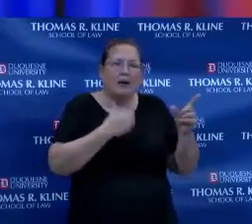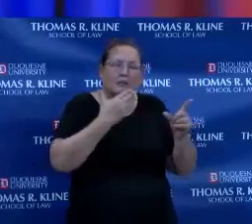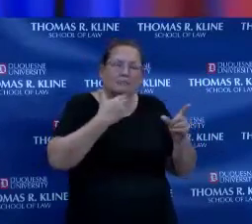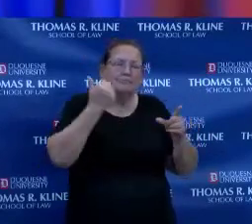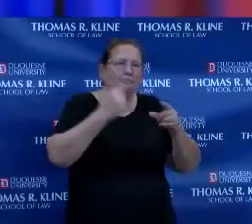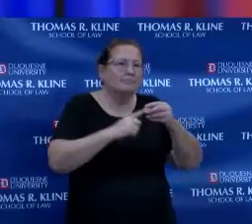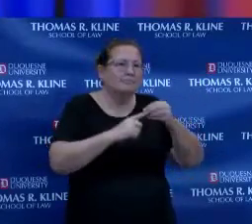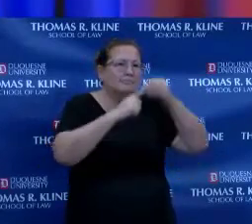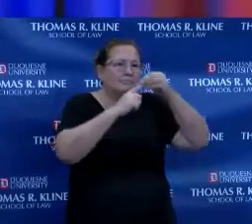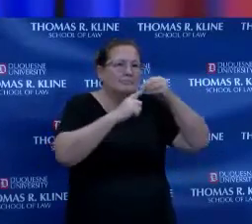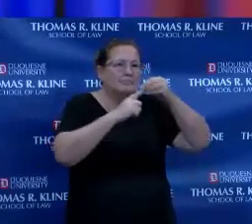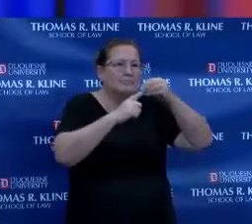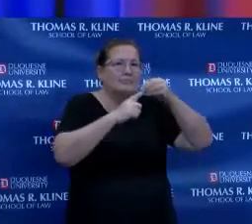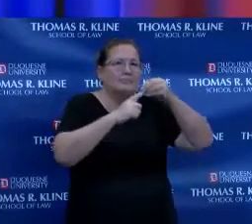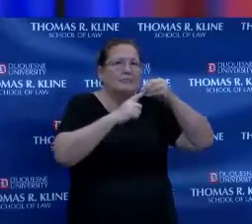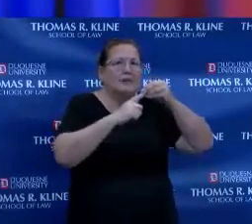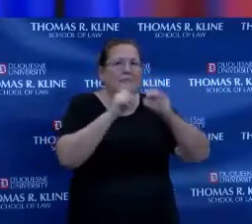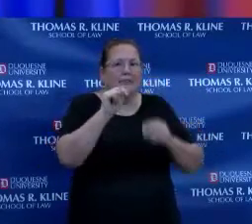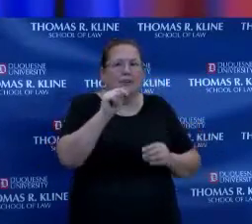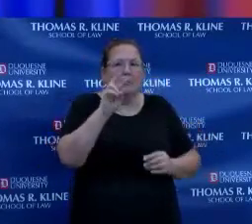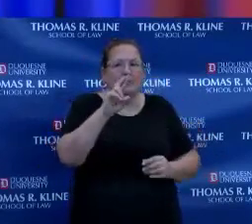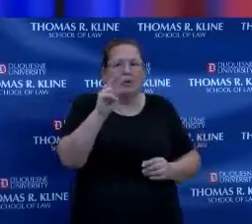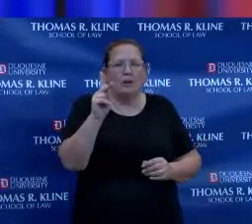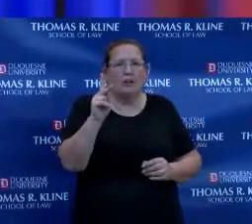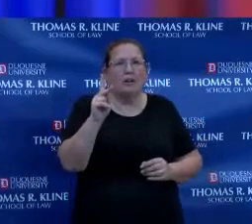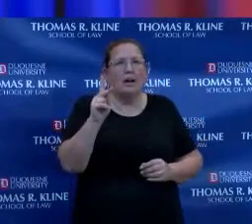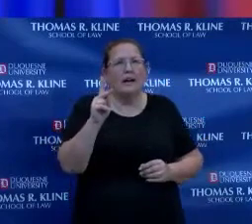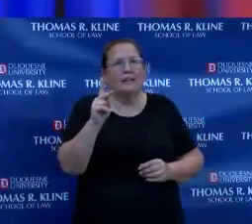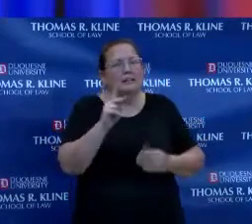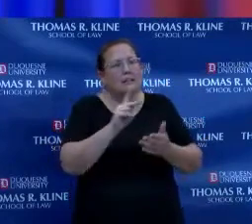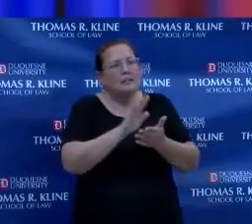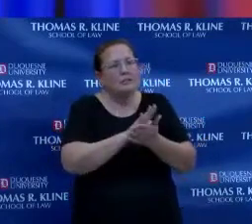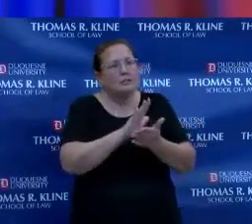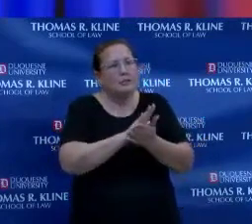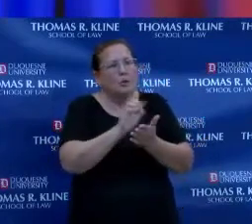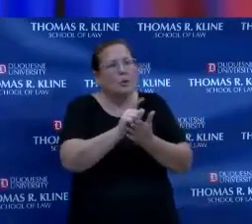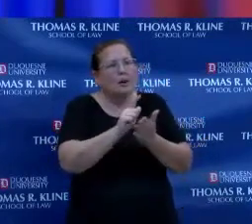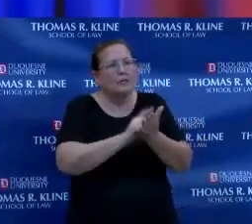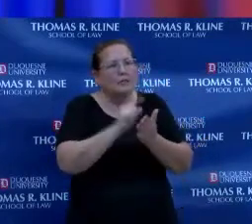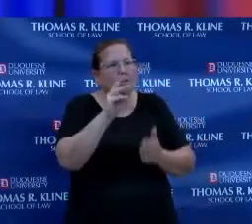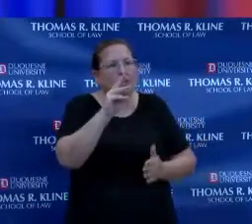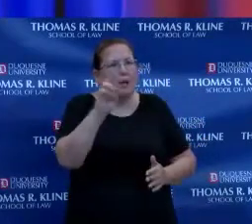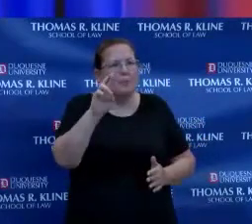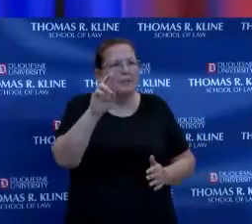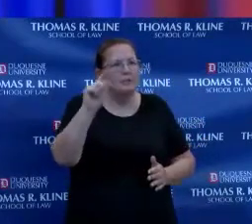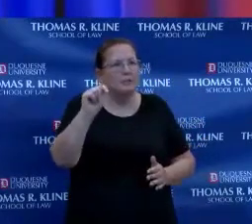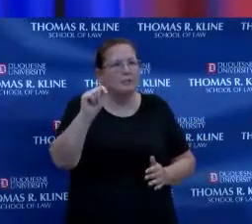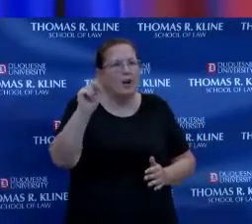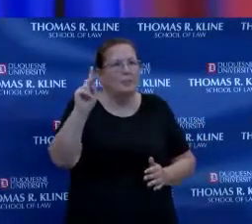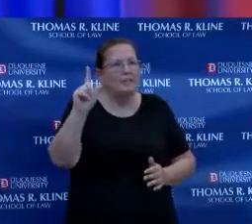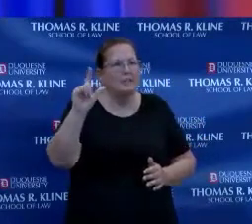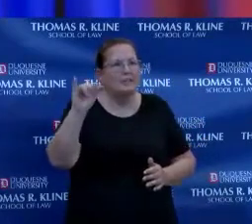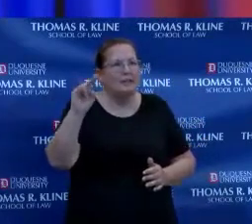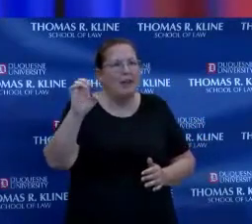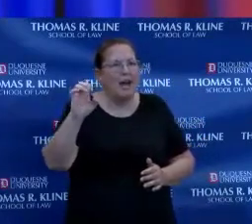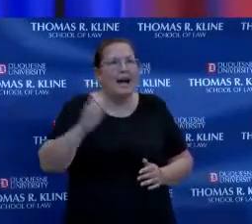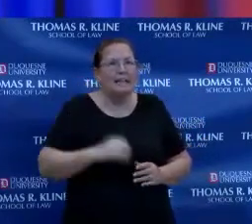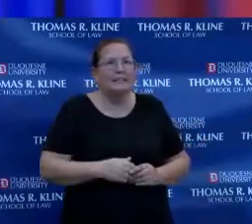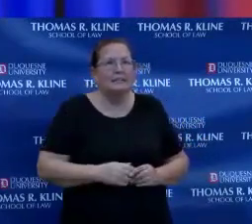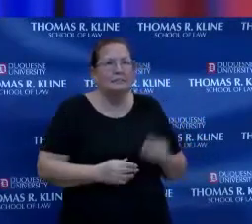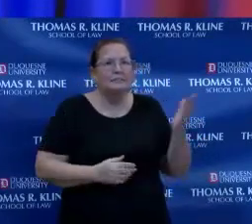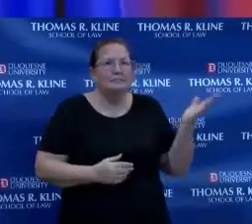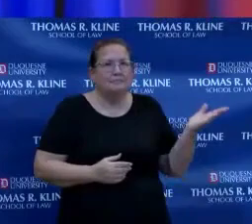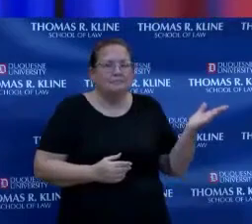benefactor of the Thomas R. Kline of School of Law of Duquesne University, Mr. Thomas Kline.